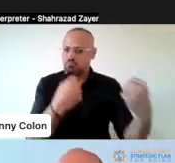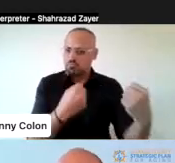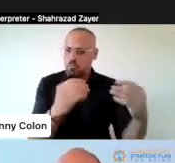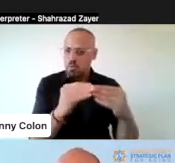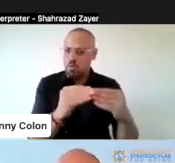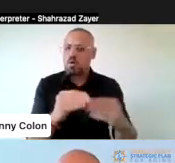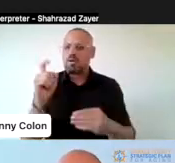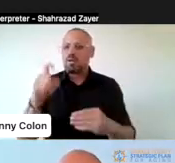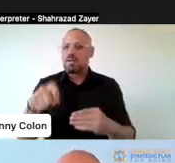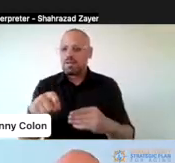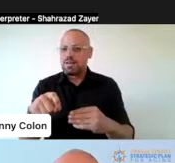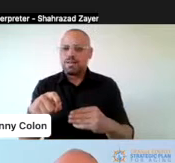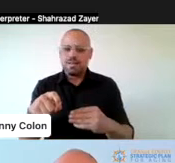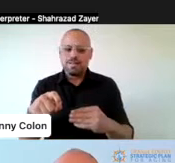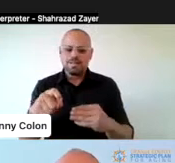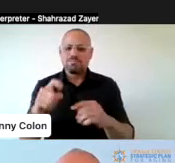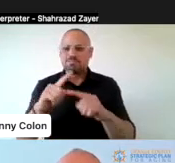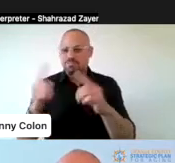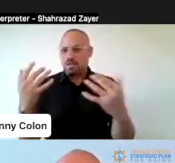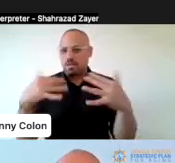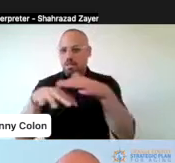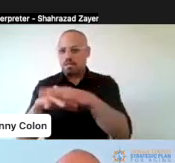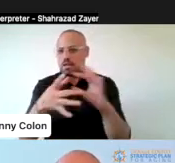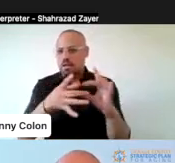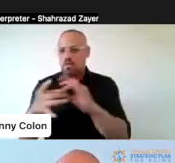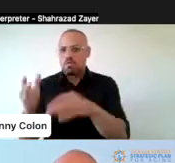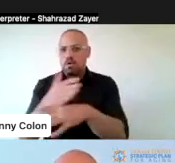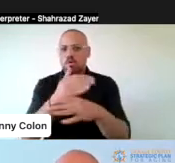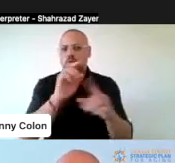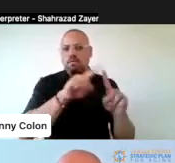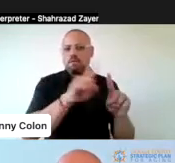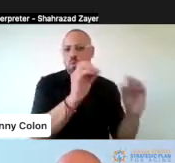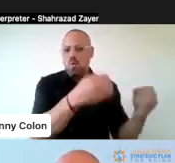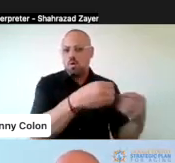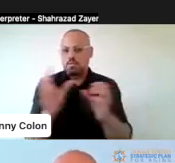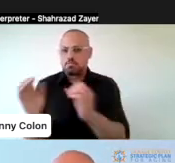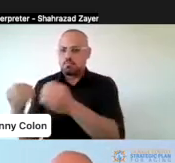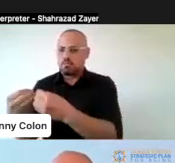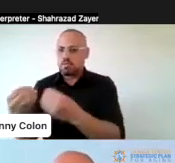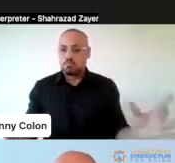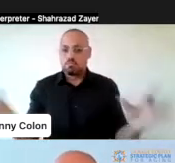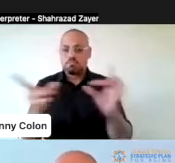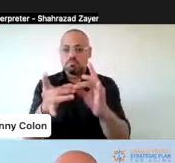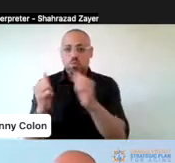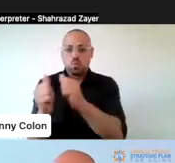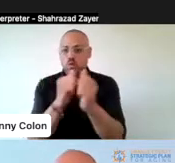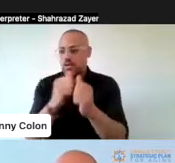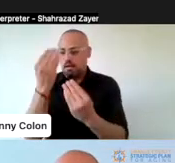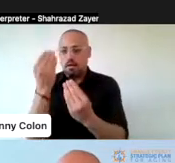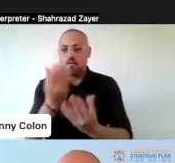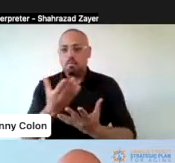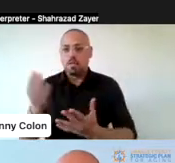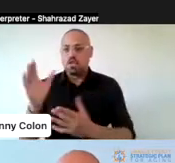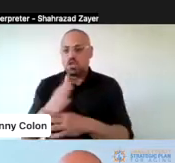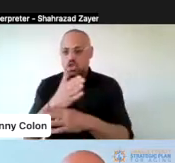needs a high degree of collaboration between the organizations. By joining together to share information,